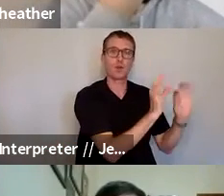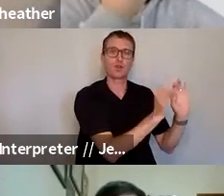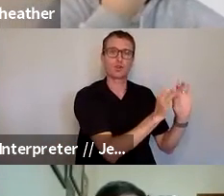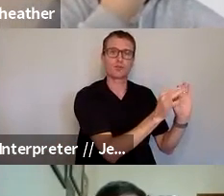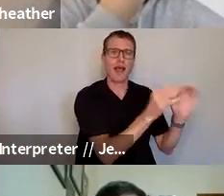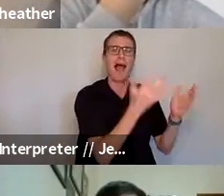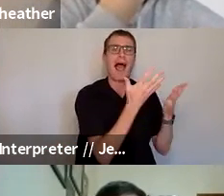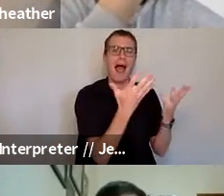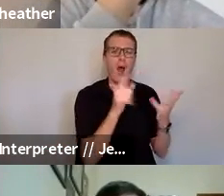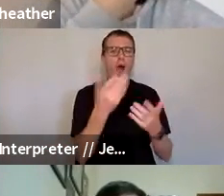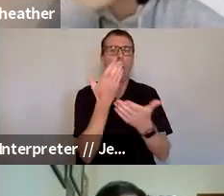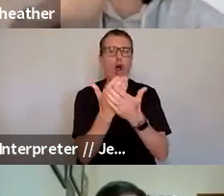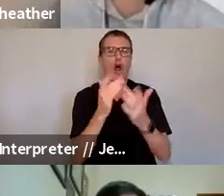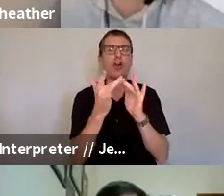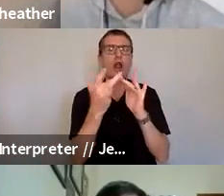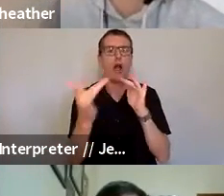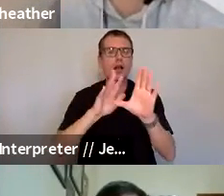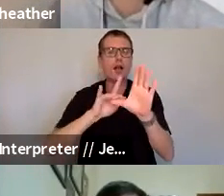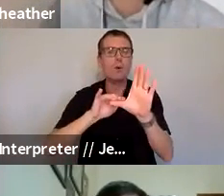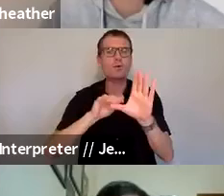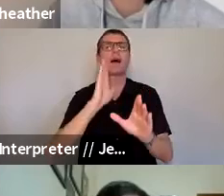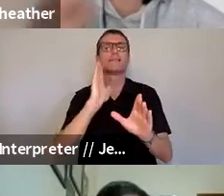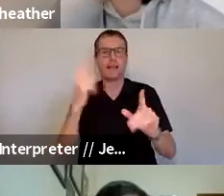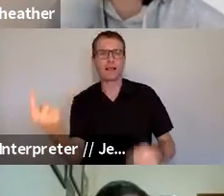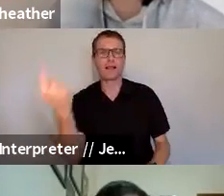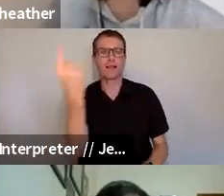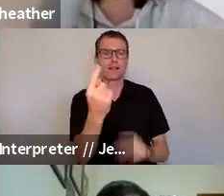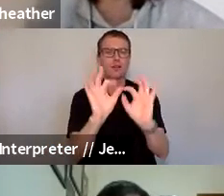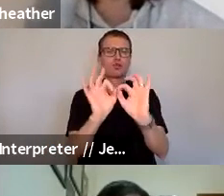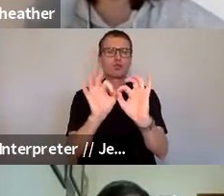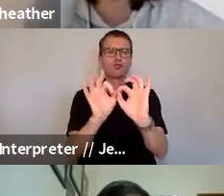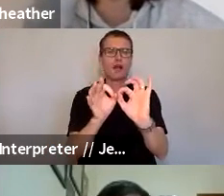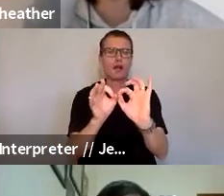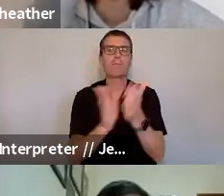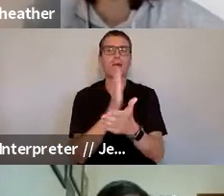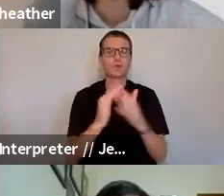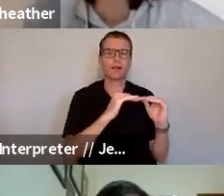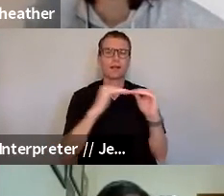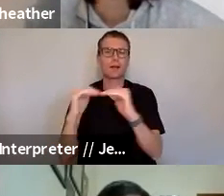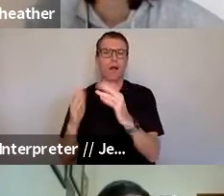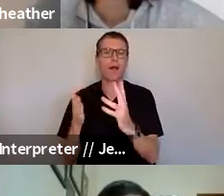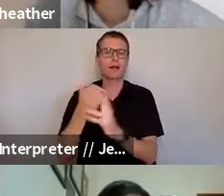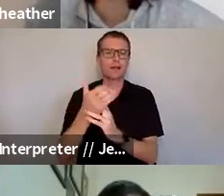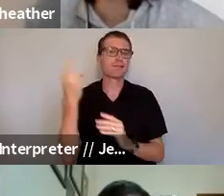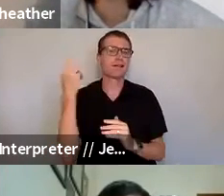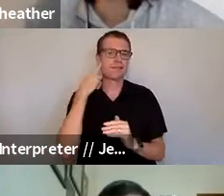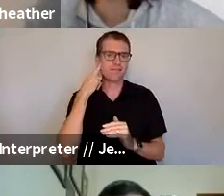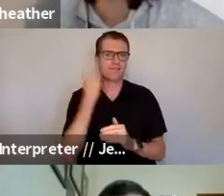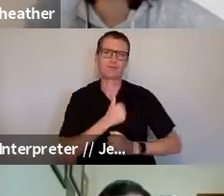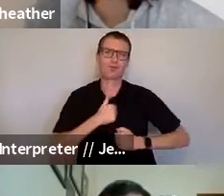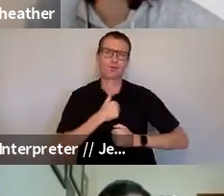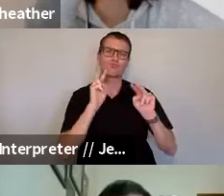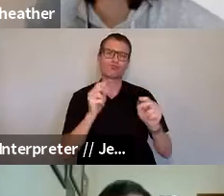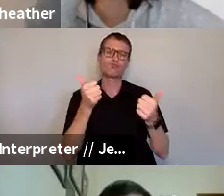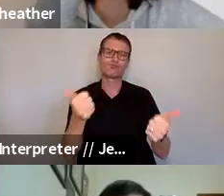be enjoying it like everybody else? And I think it's really positive though to see that the Royal New Zealand Ballet, like we've